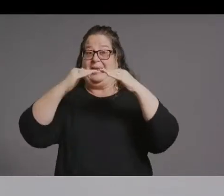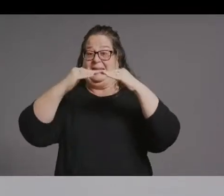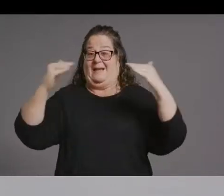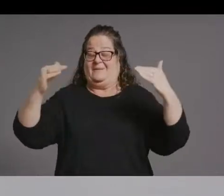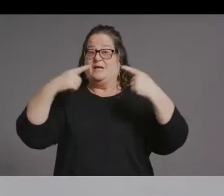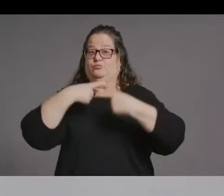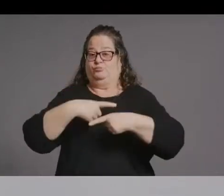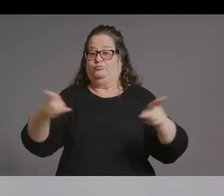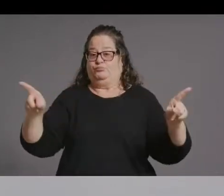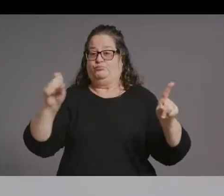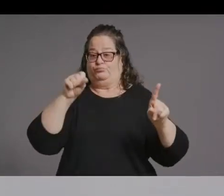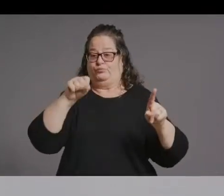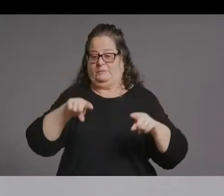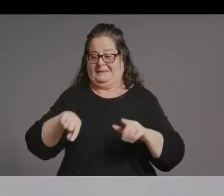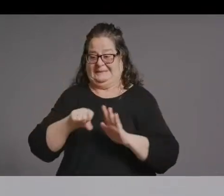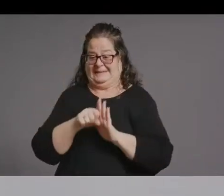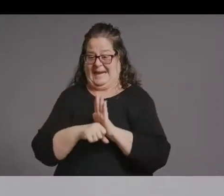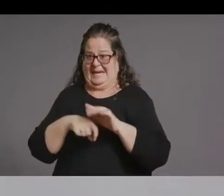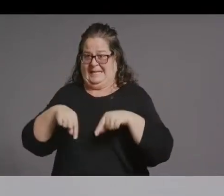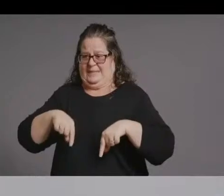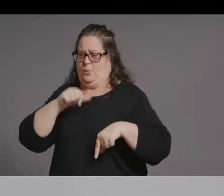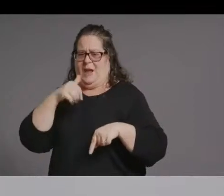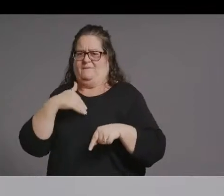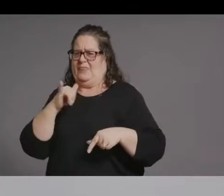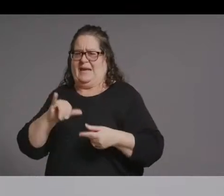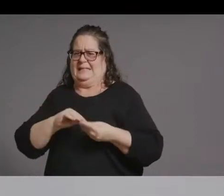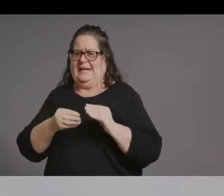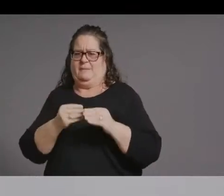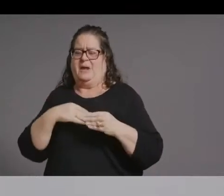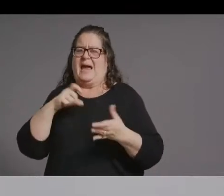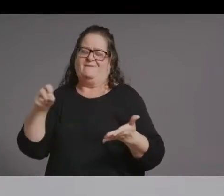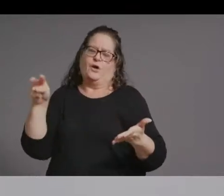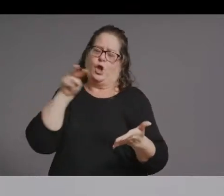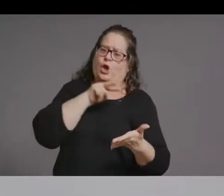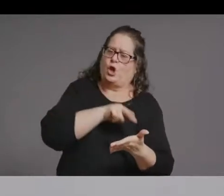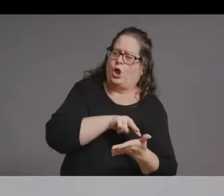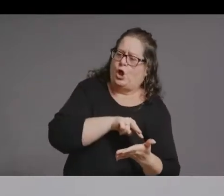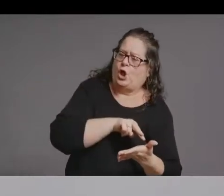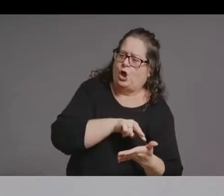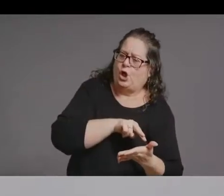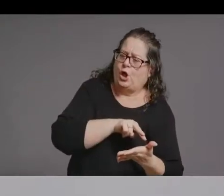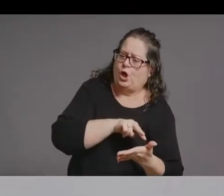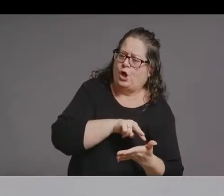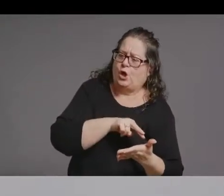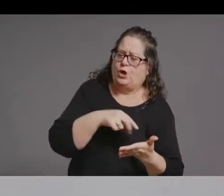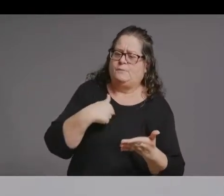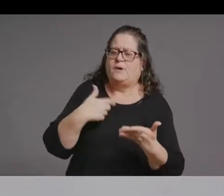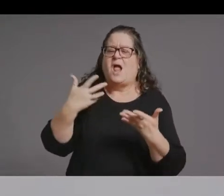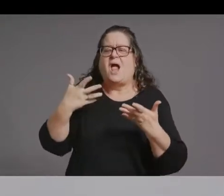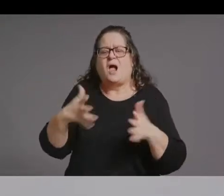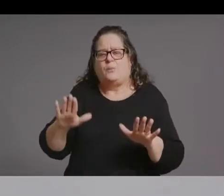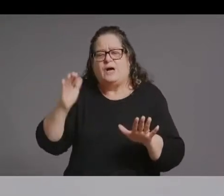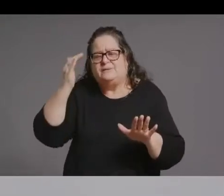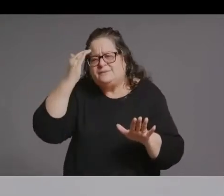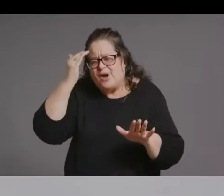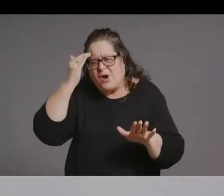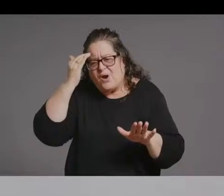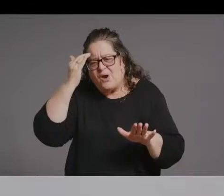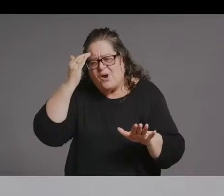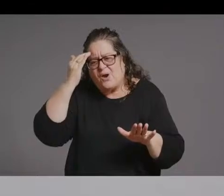data. We know that no vaccine is 100% effective, so we anticipated that there would be some breakthrough cases,